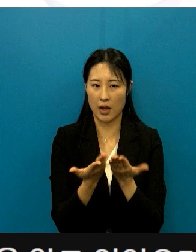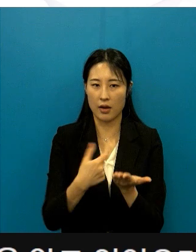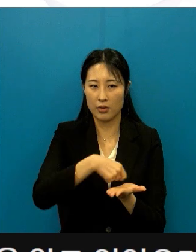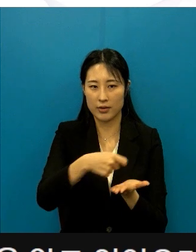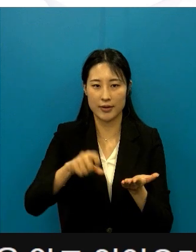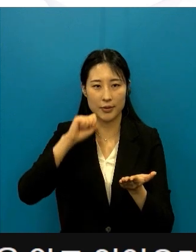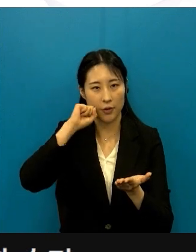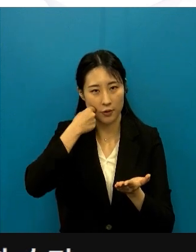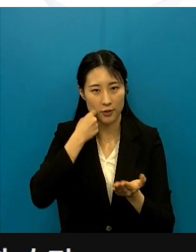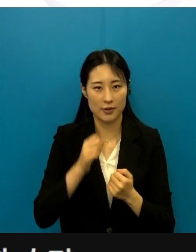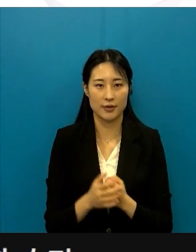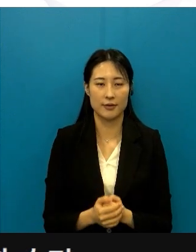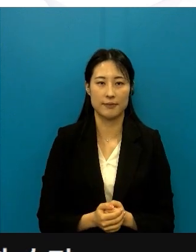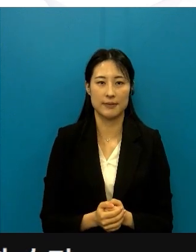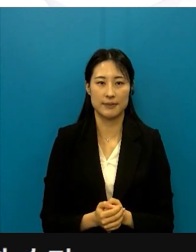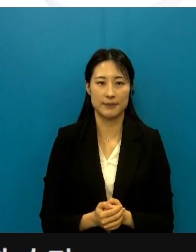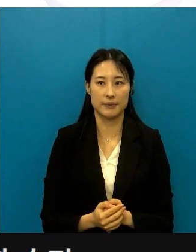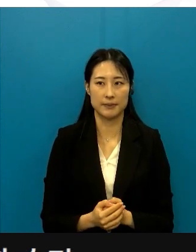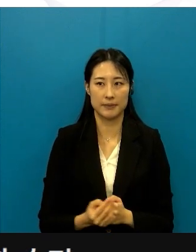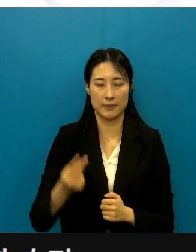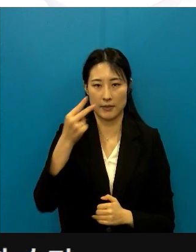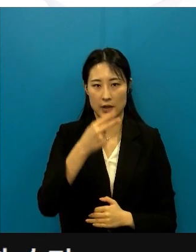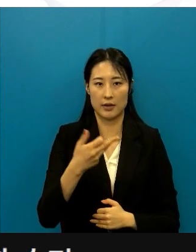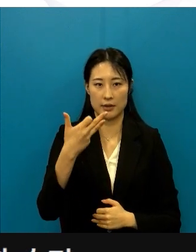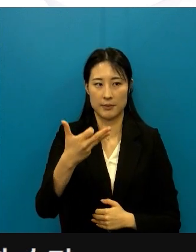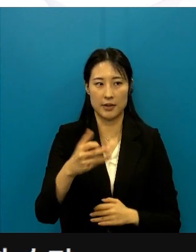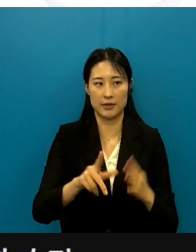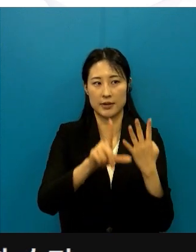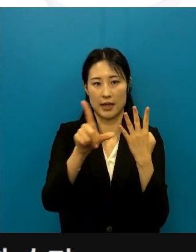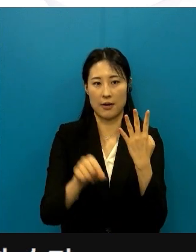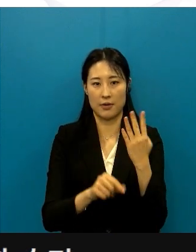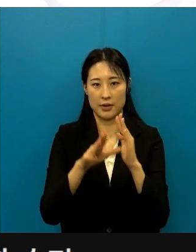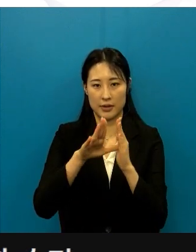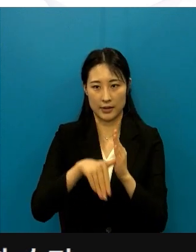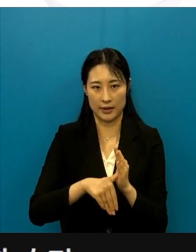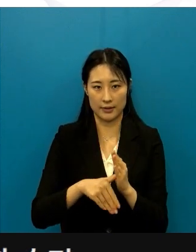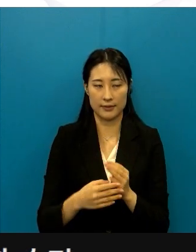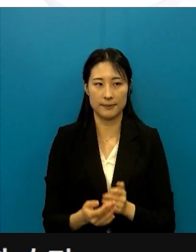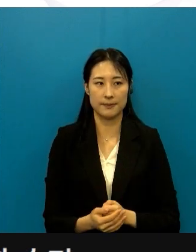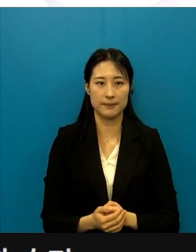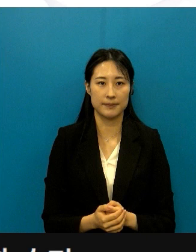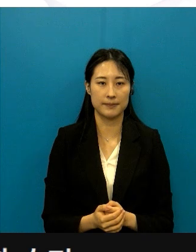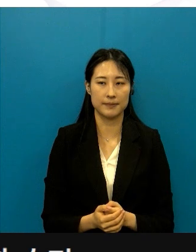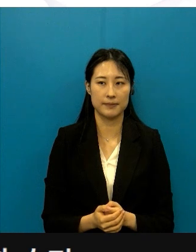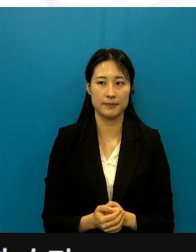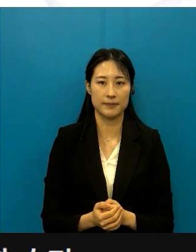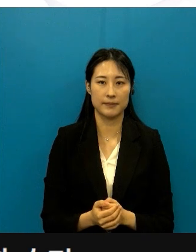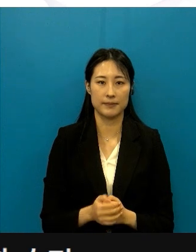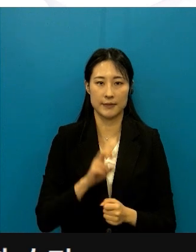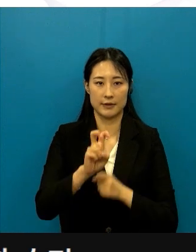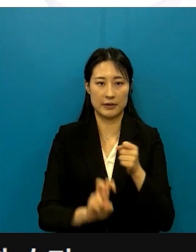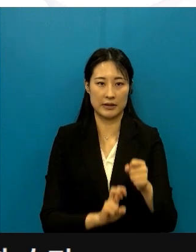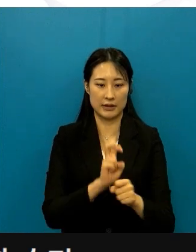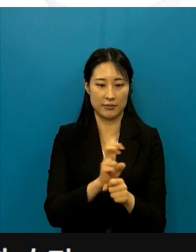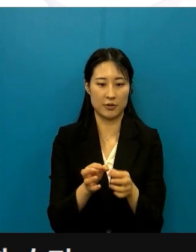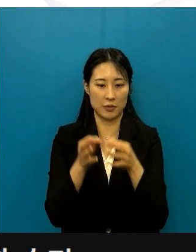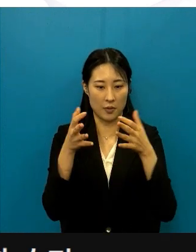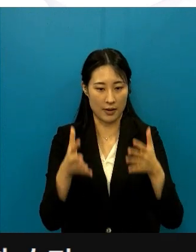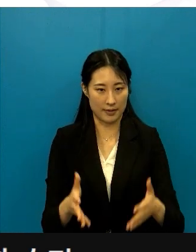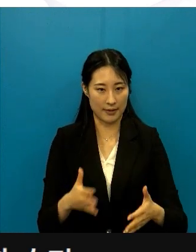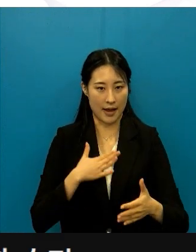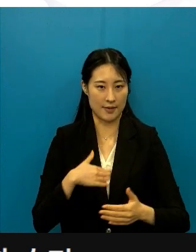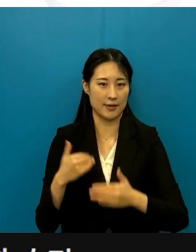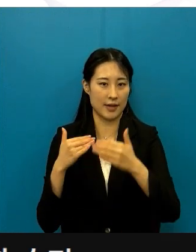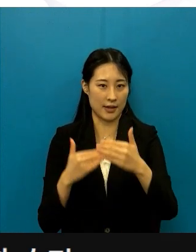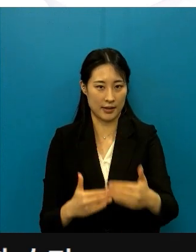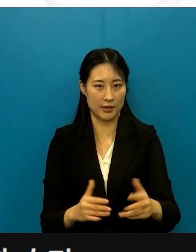two of his acquaintances up to 20 years were arrested by the Metropolitan Police